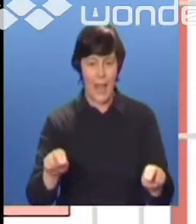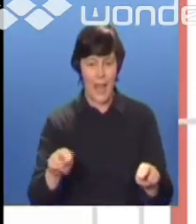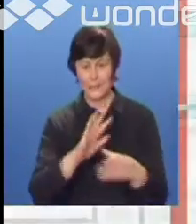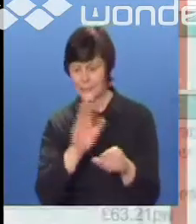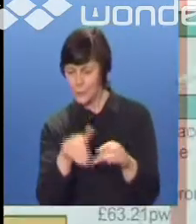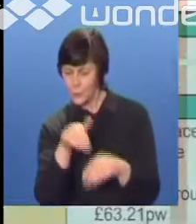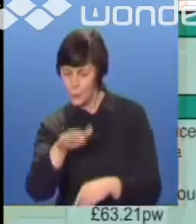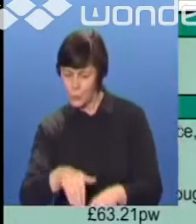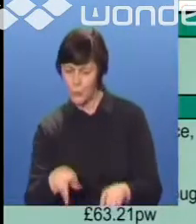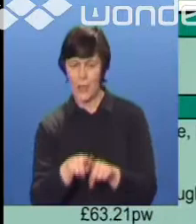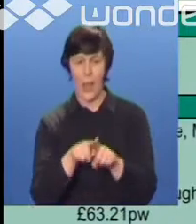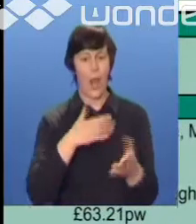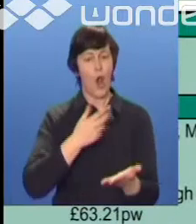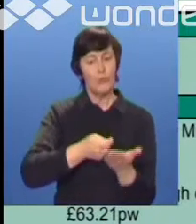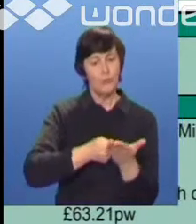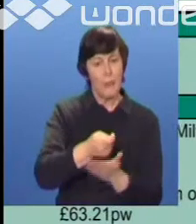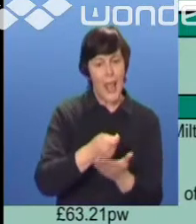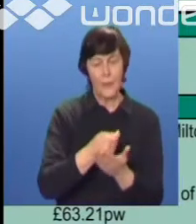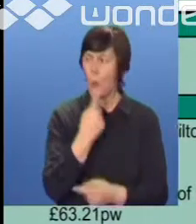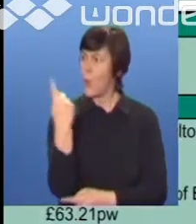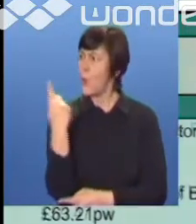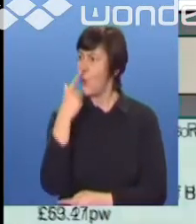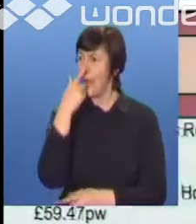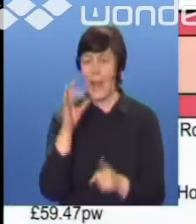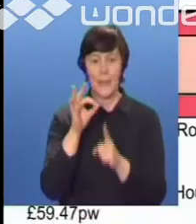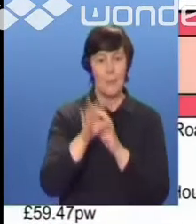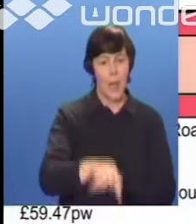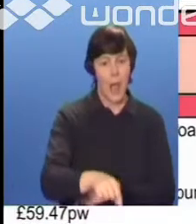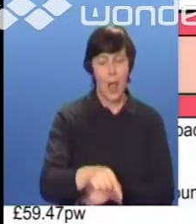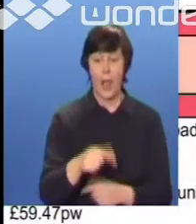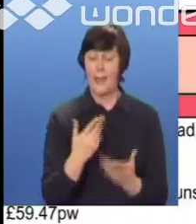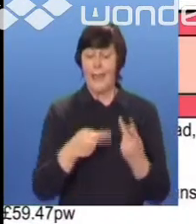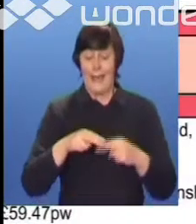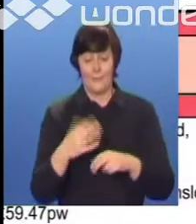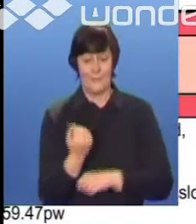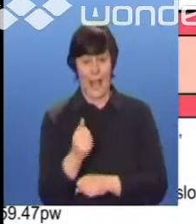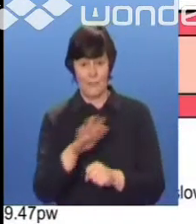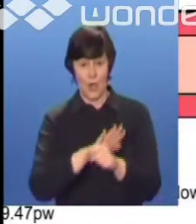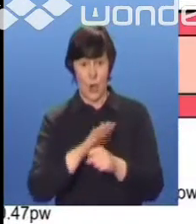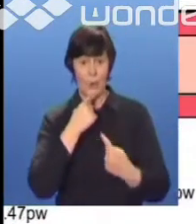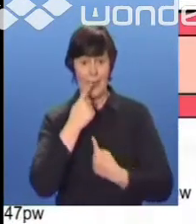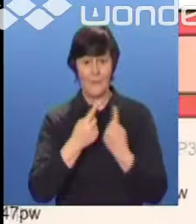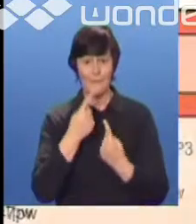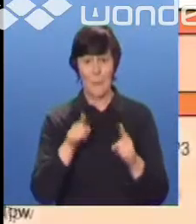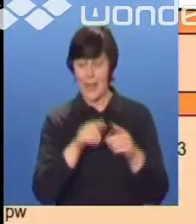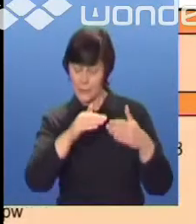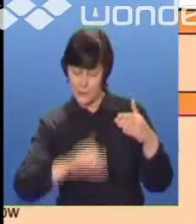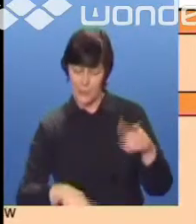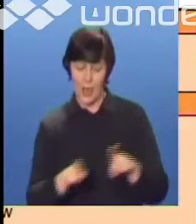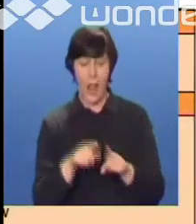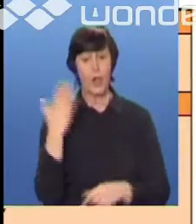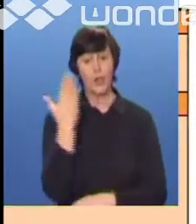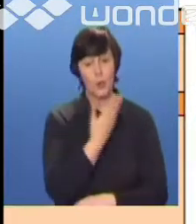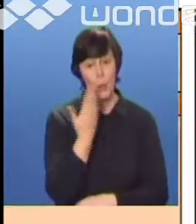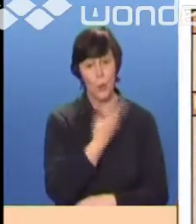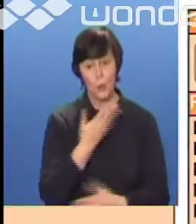rent, whether or not it's available to people from other boroughs, what groups of people may bid for the home, and where available, local